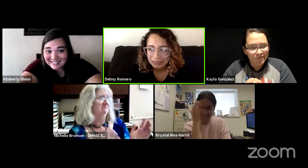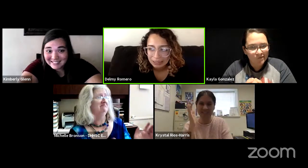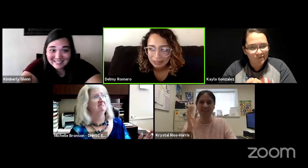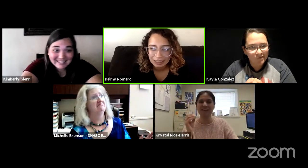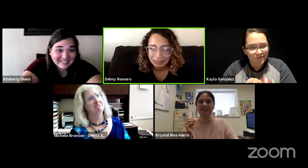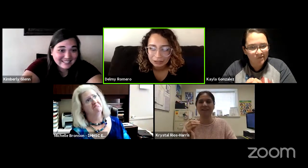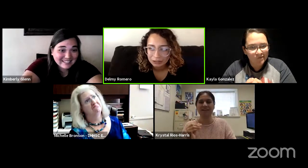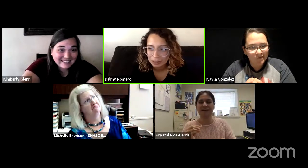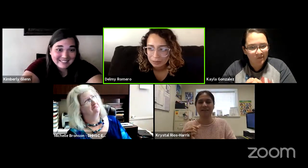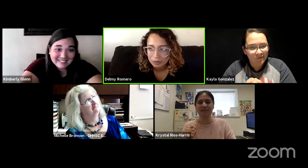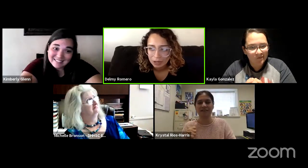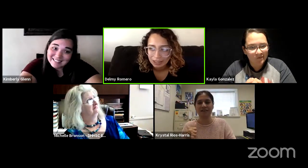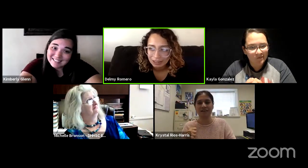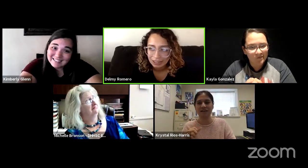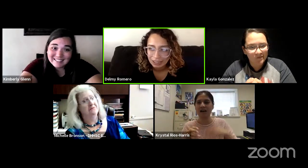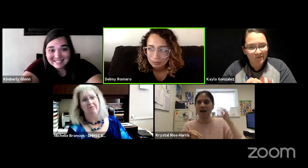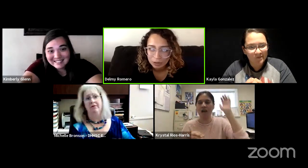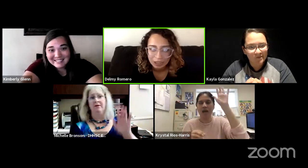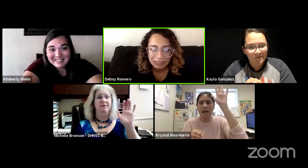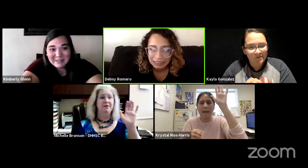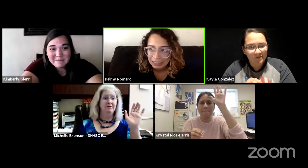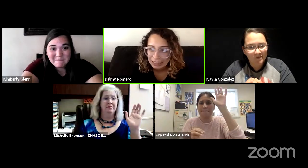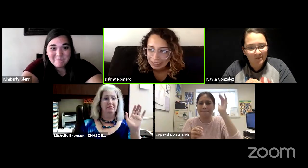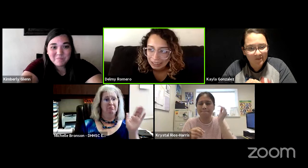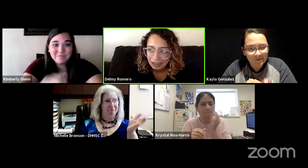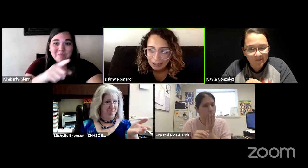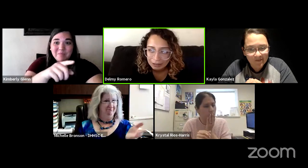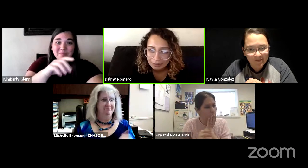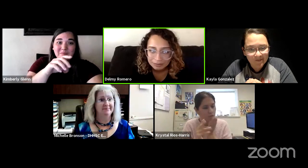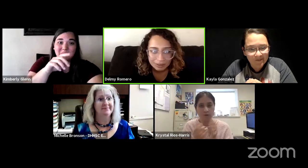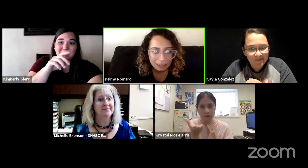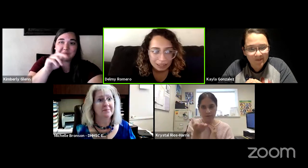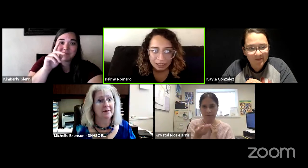I'm trying to think, Kristen. I'm trying to think.